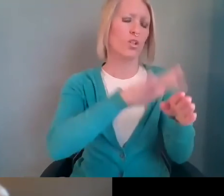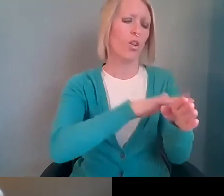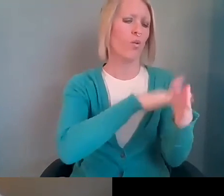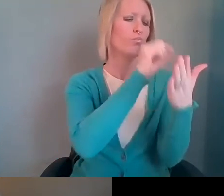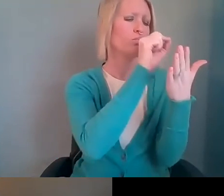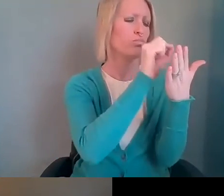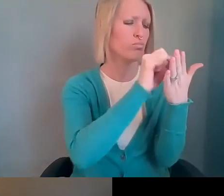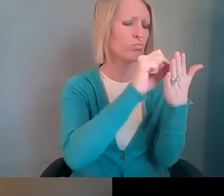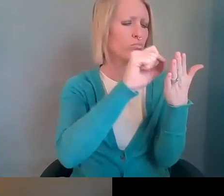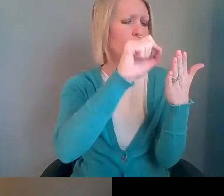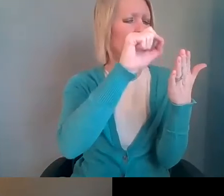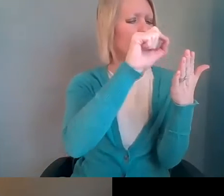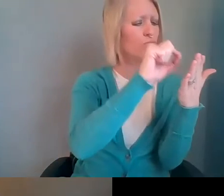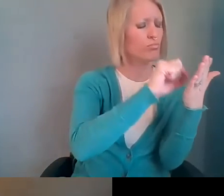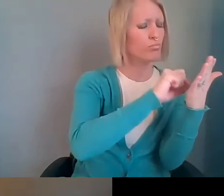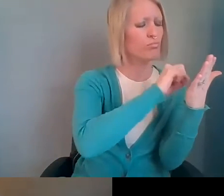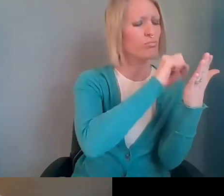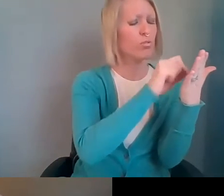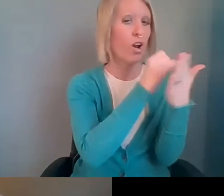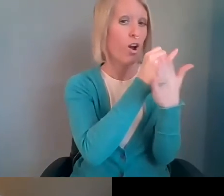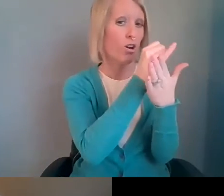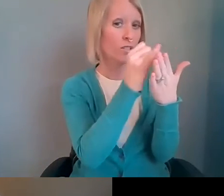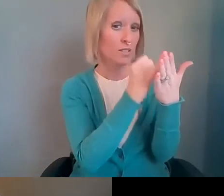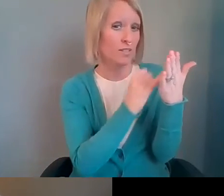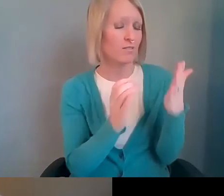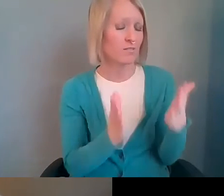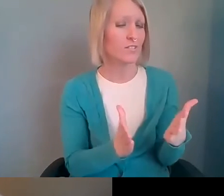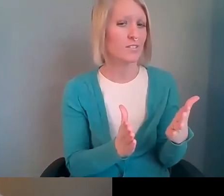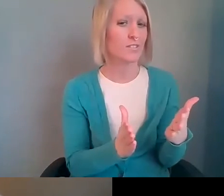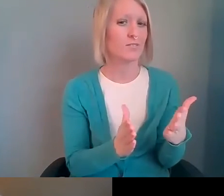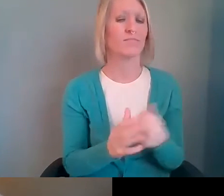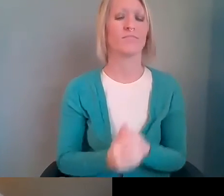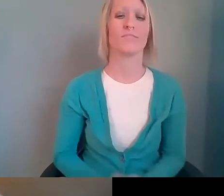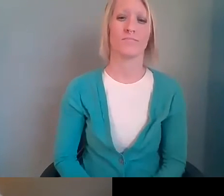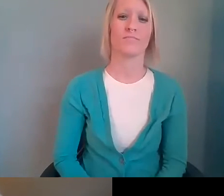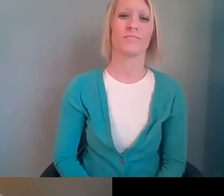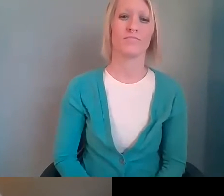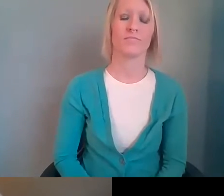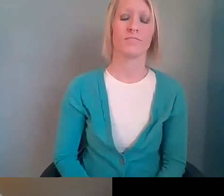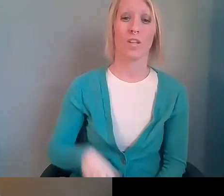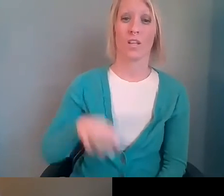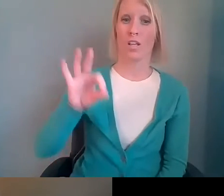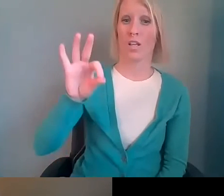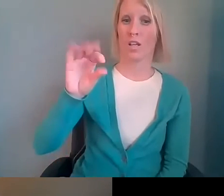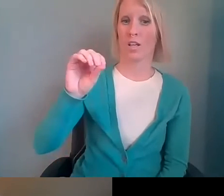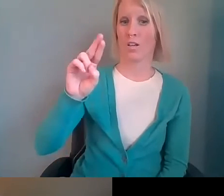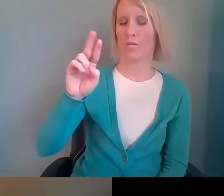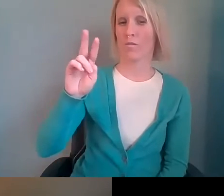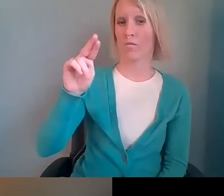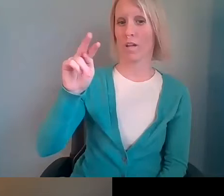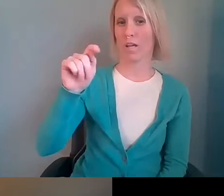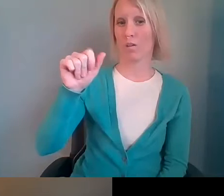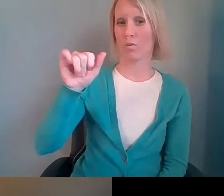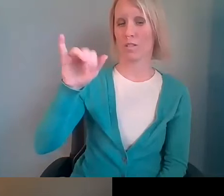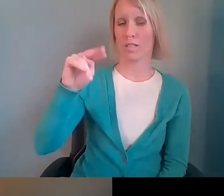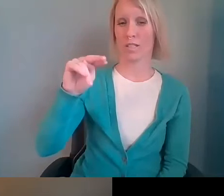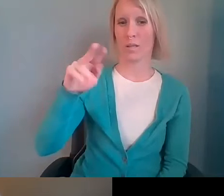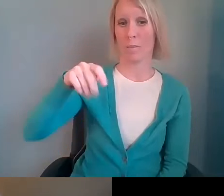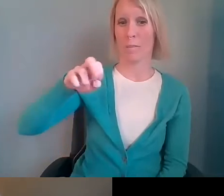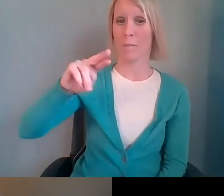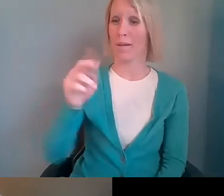that. A fountain pen also doesn't have an eraser. So if I make a